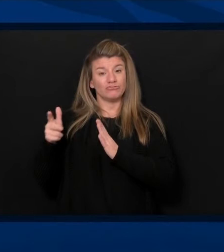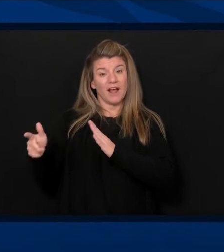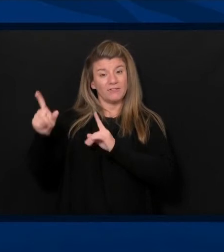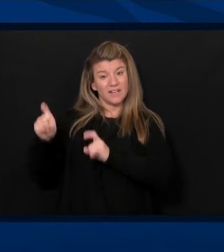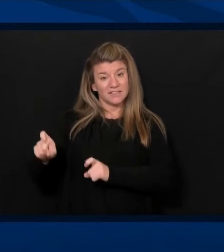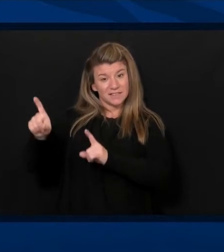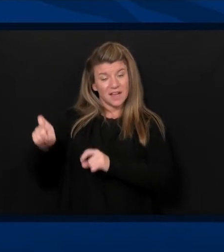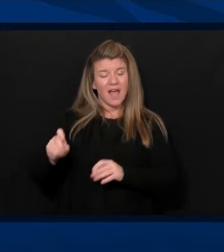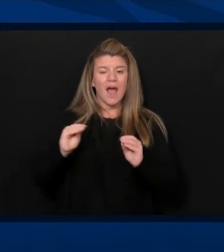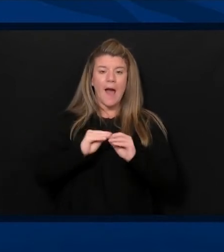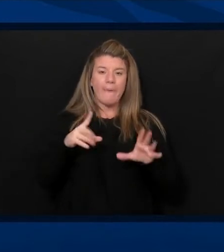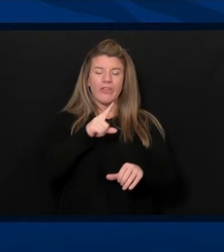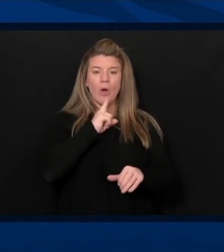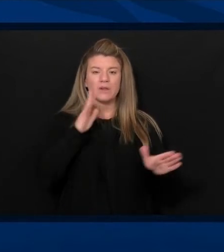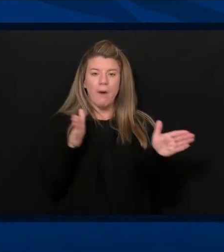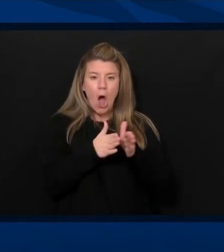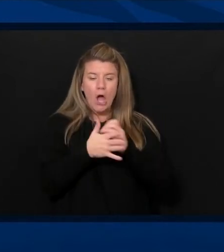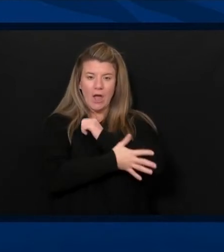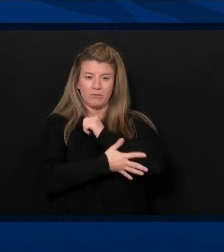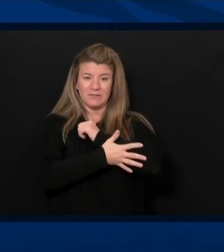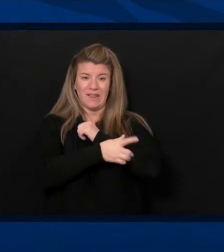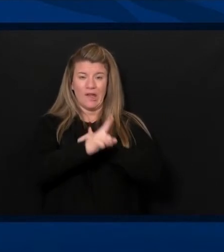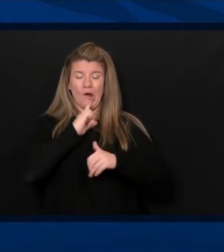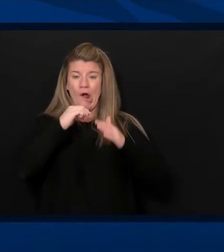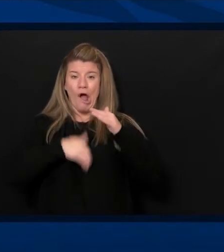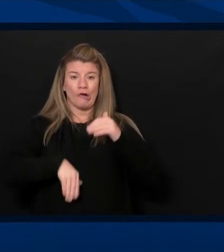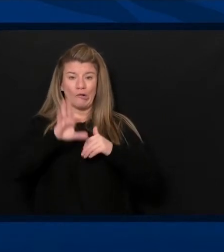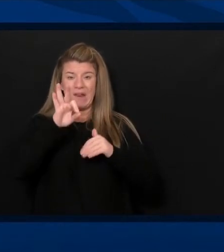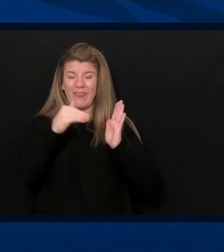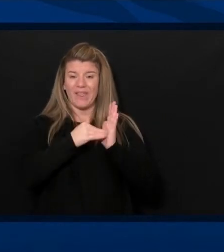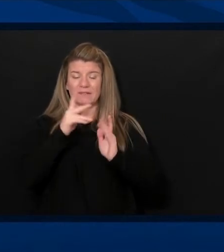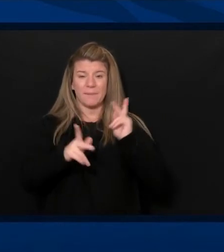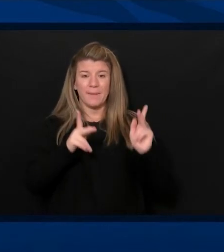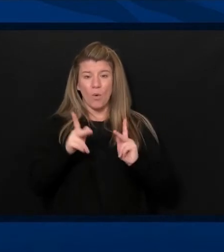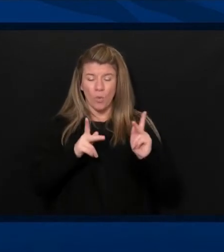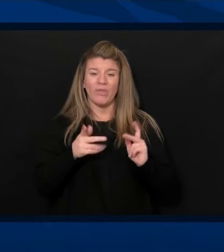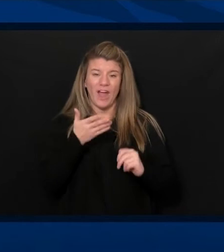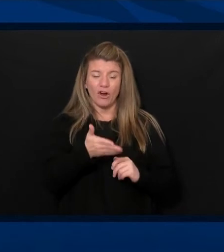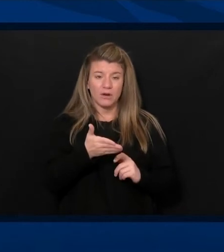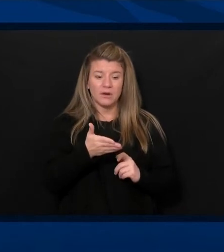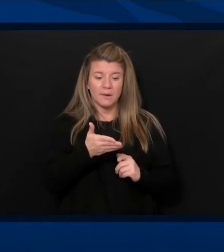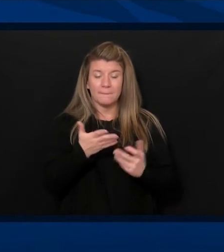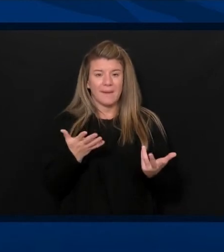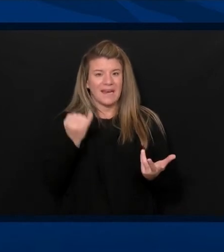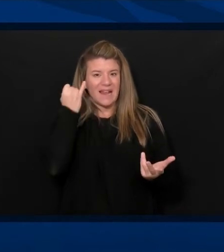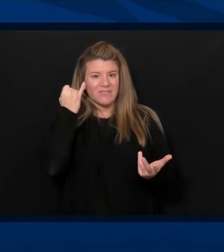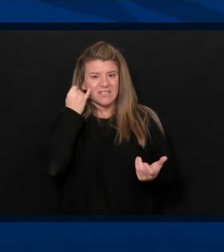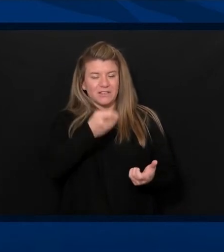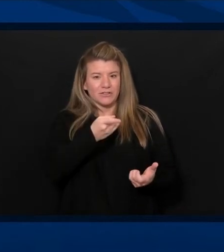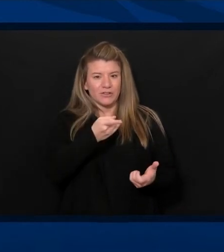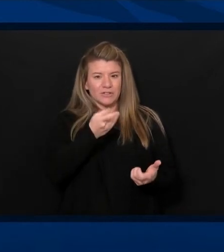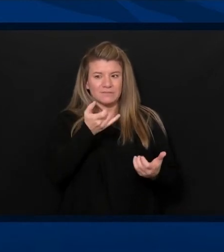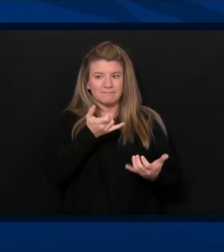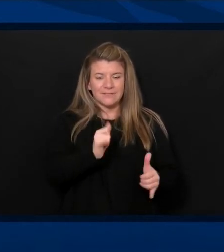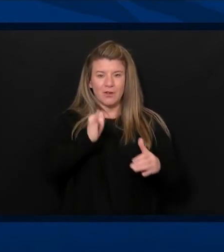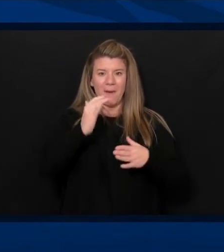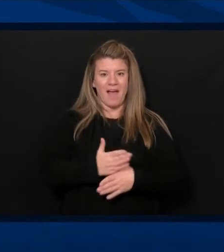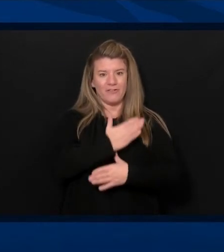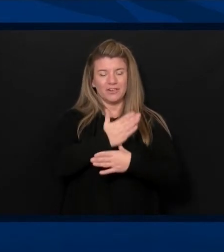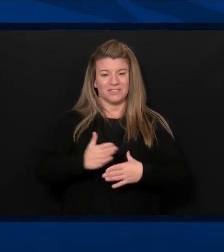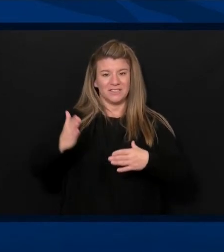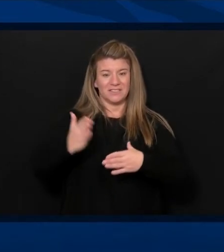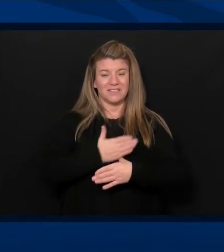they're a smaller county. I believe they're under 9,000 residents. But even still, they're still only averaging somewhere in the neighborhood